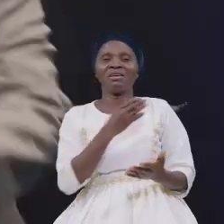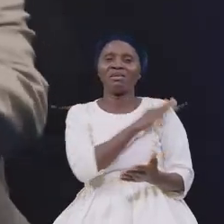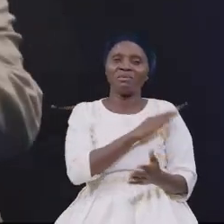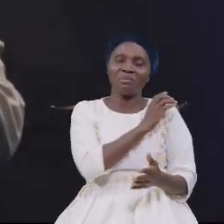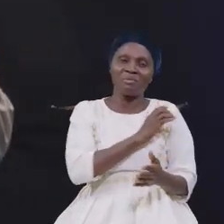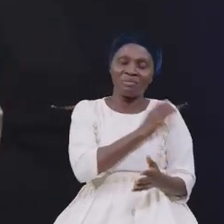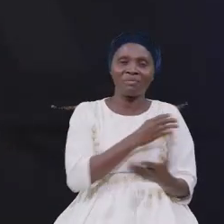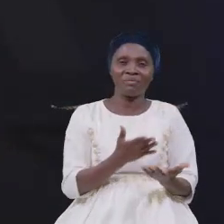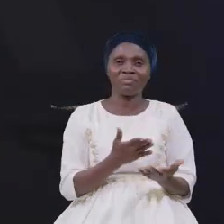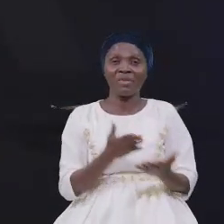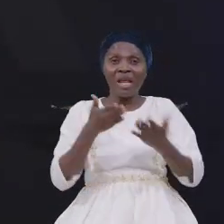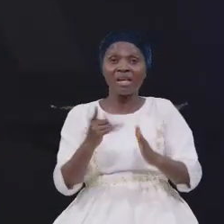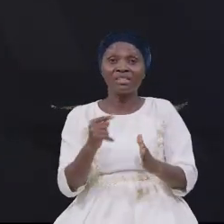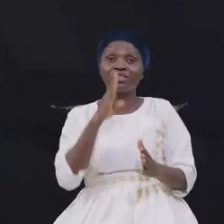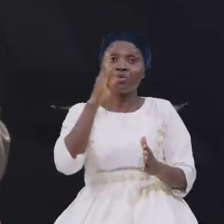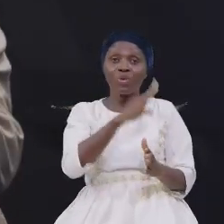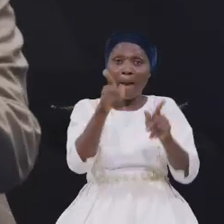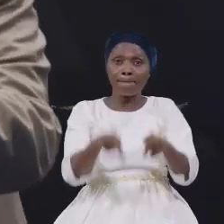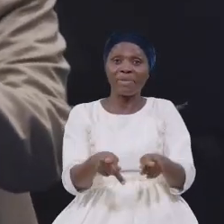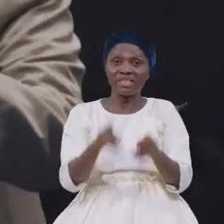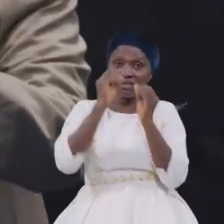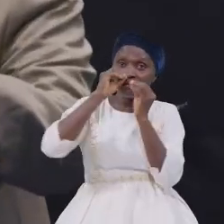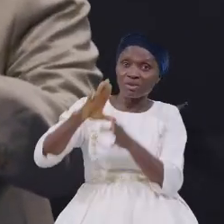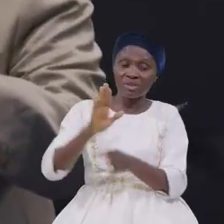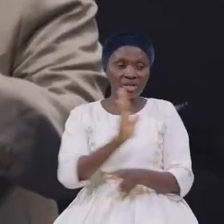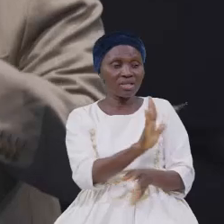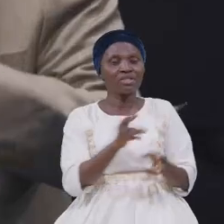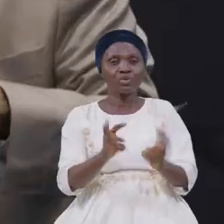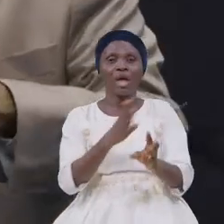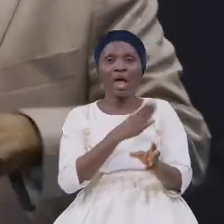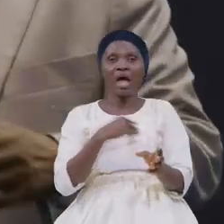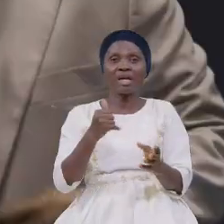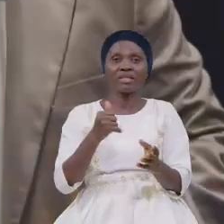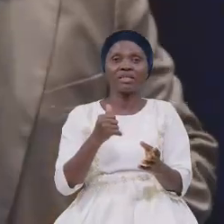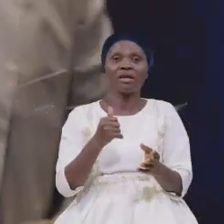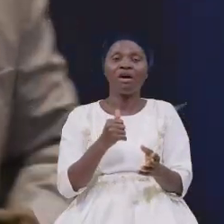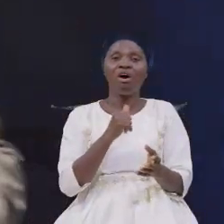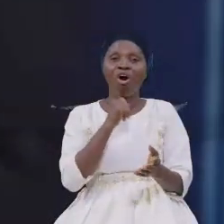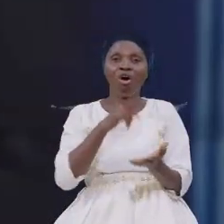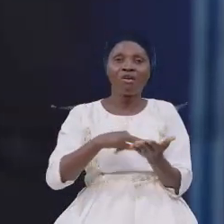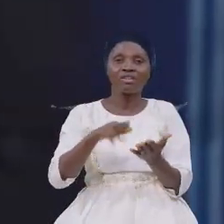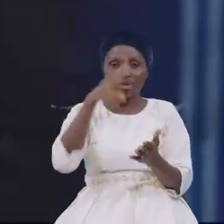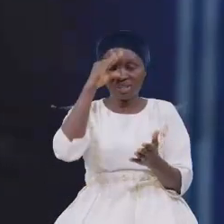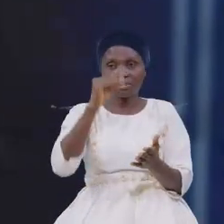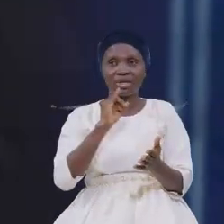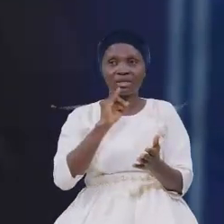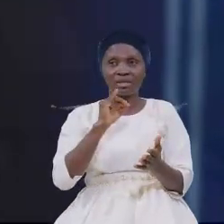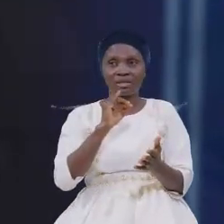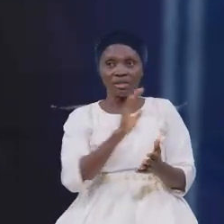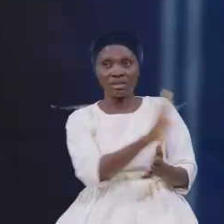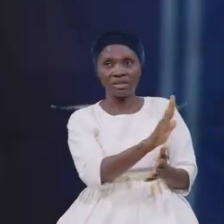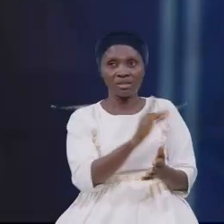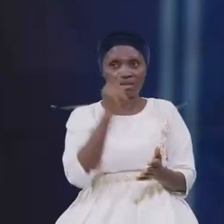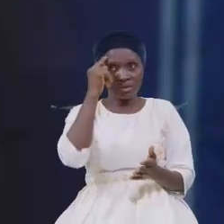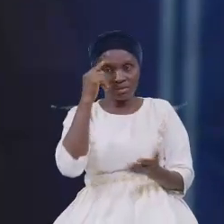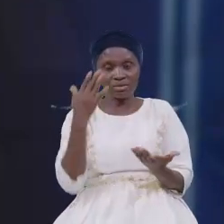way, and the unrighteous man his thoughts. You know what you're still thinking? That fellow hurt me.